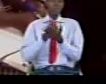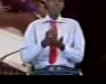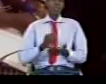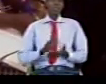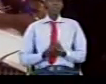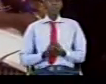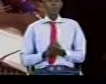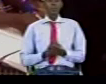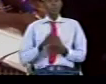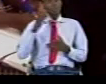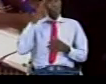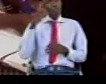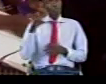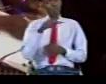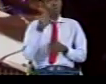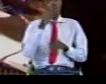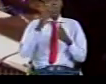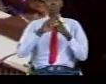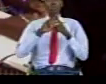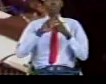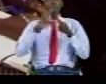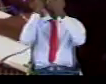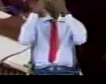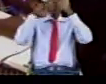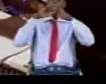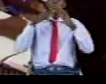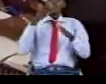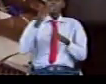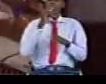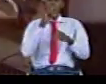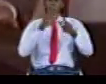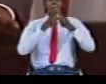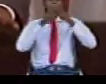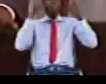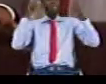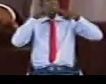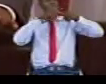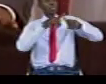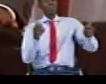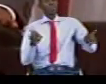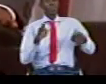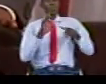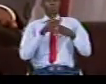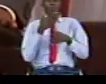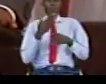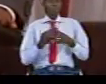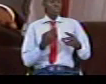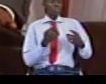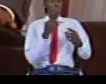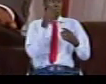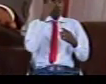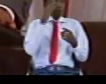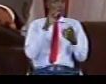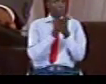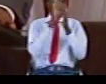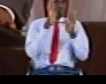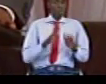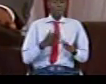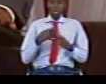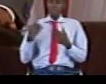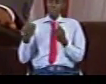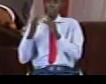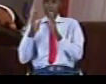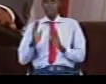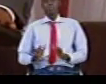For those who are going to get to heaven, there's a wide difference between saints and sinners. A clear difference between saints